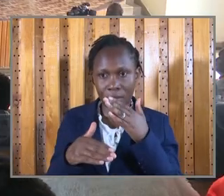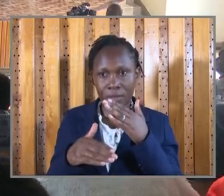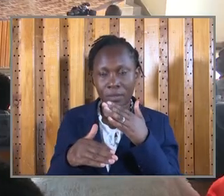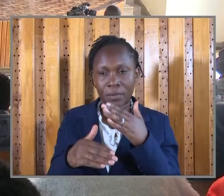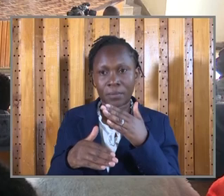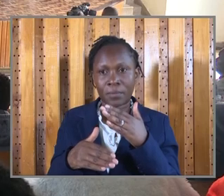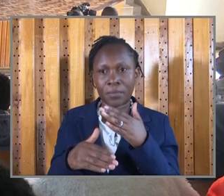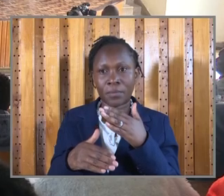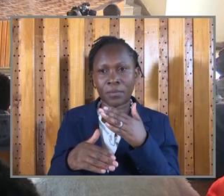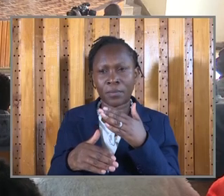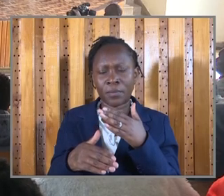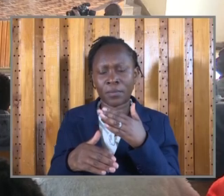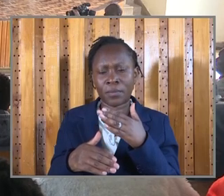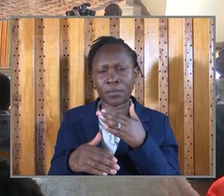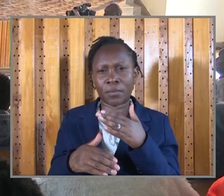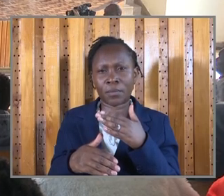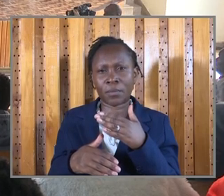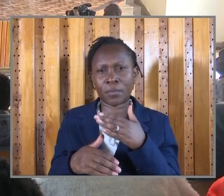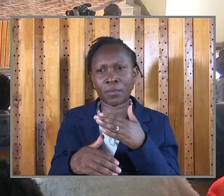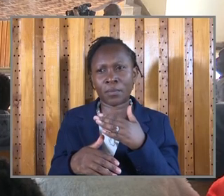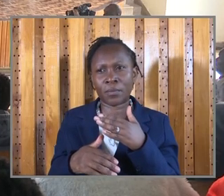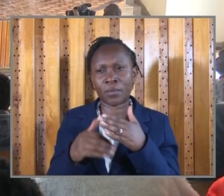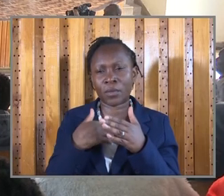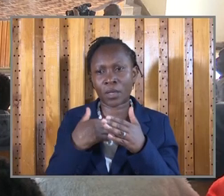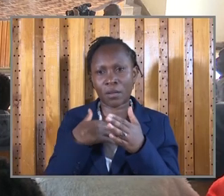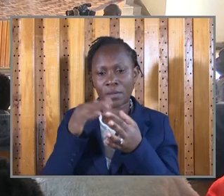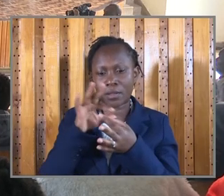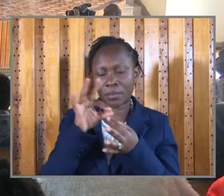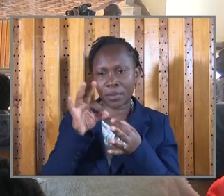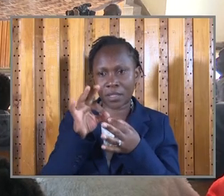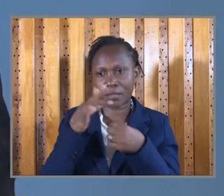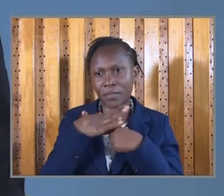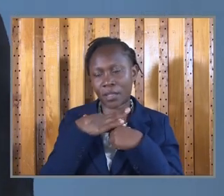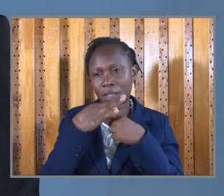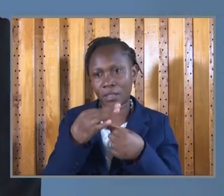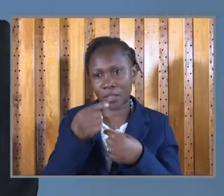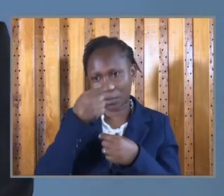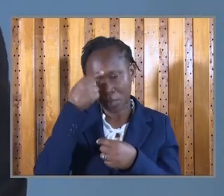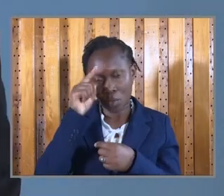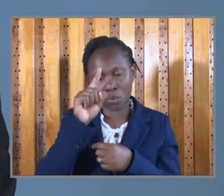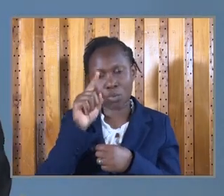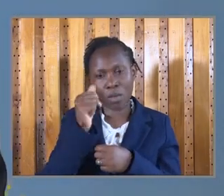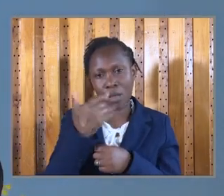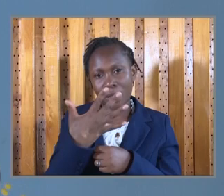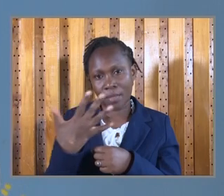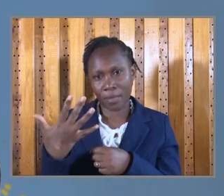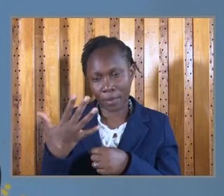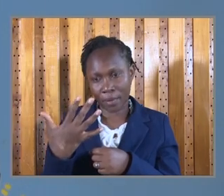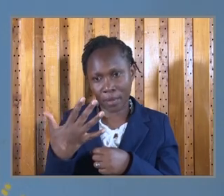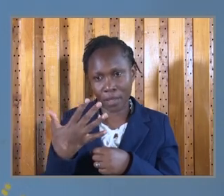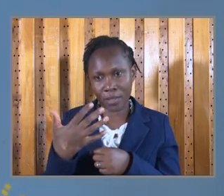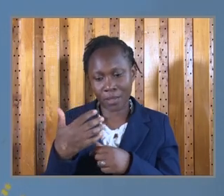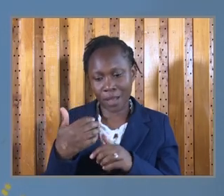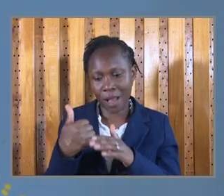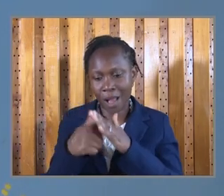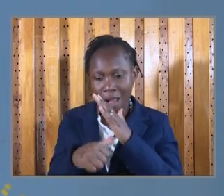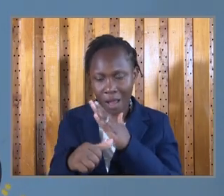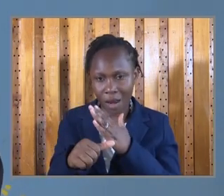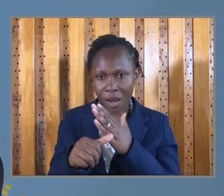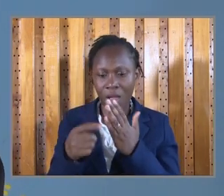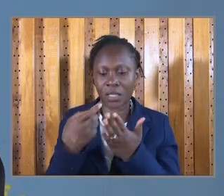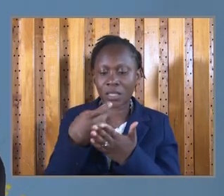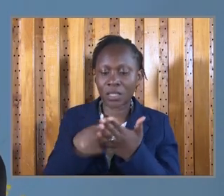an avenue of specific interest because it is one of the things that is under-taxed all across the